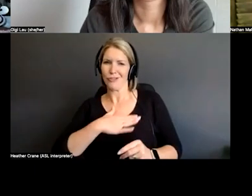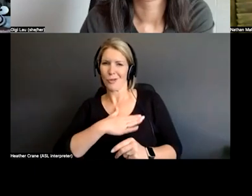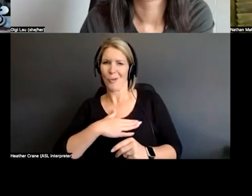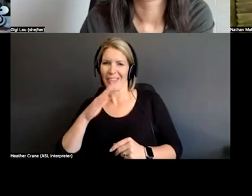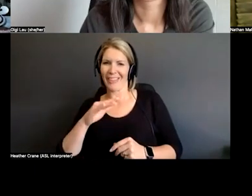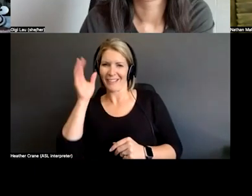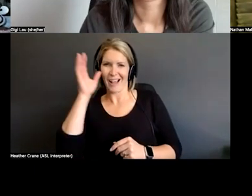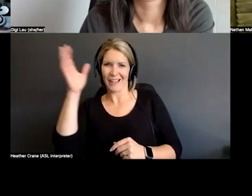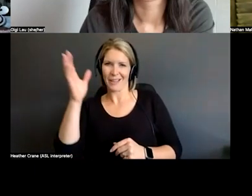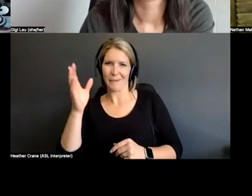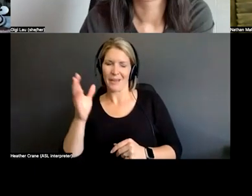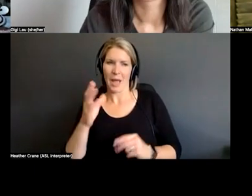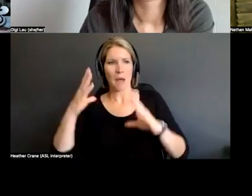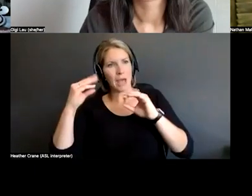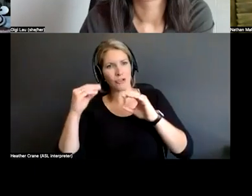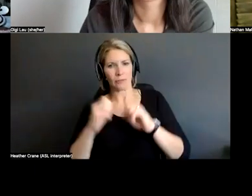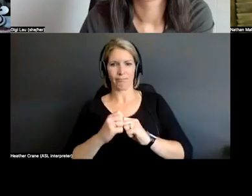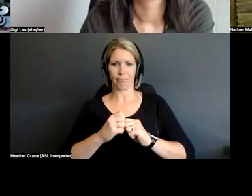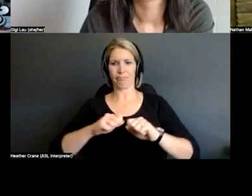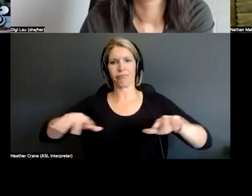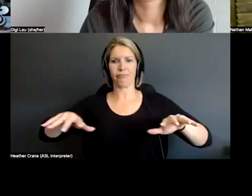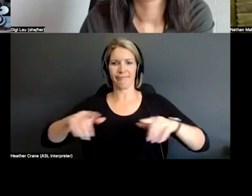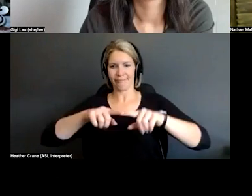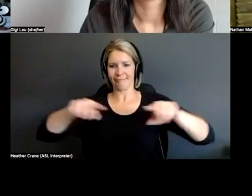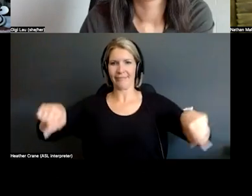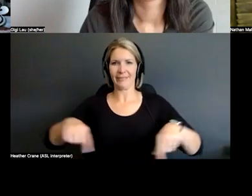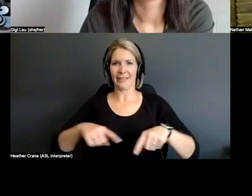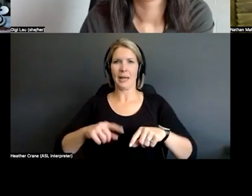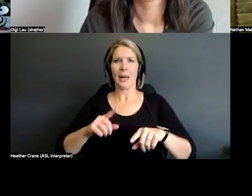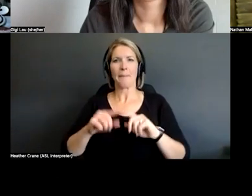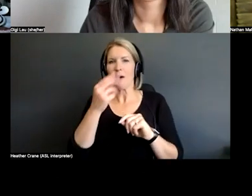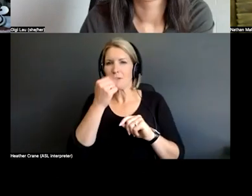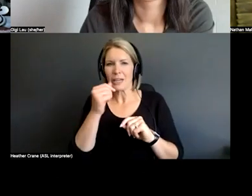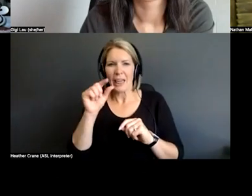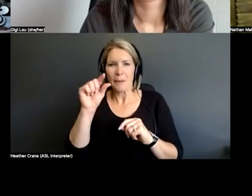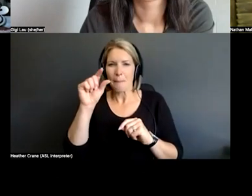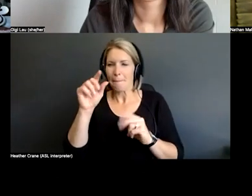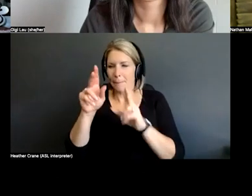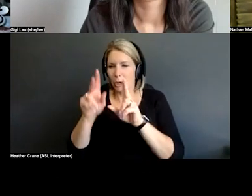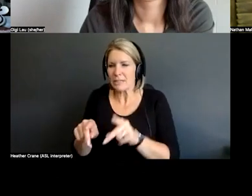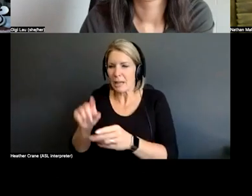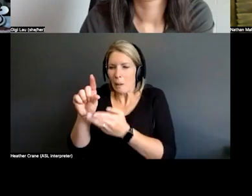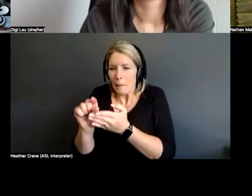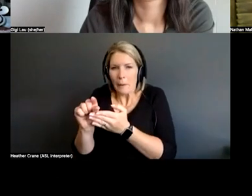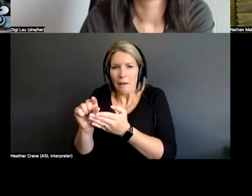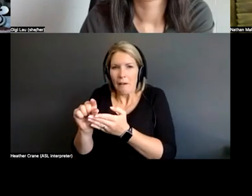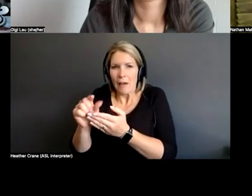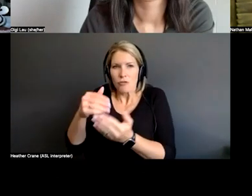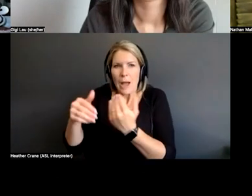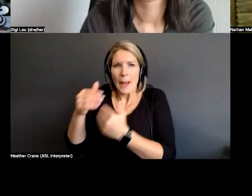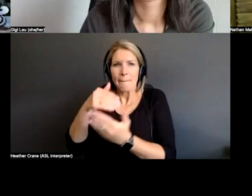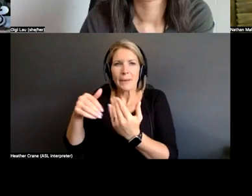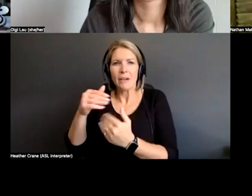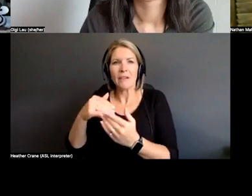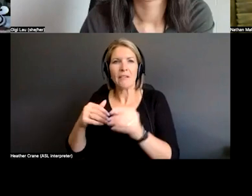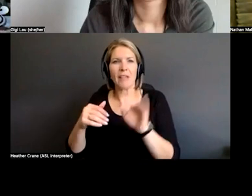reading the book, there is a whole thing about the blowing up of the person and how it tastes and everything like that.